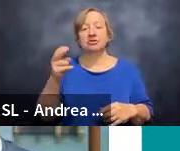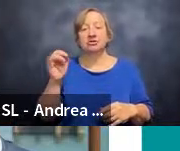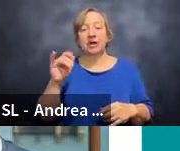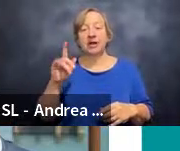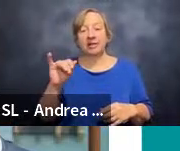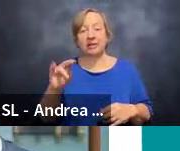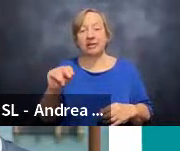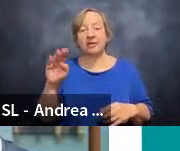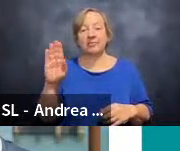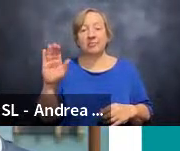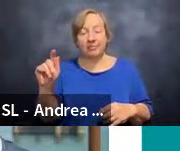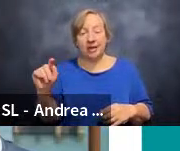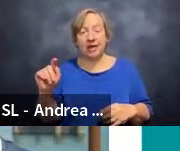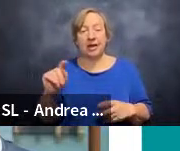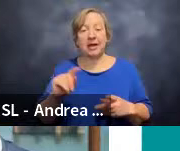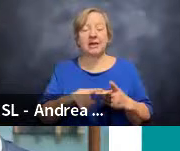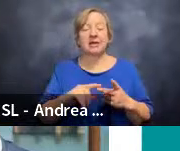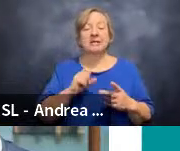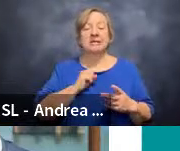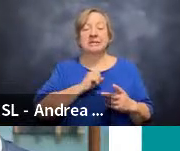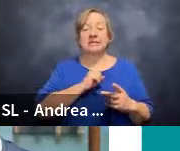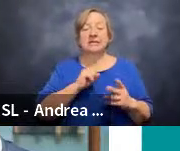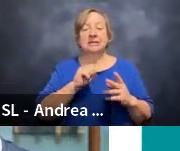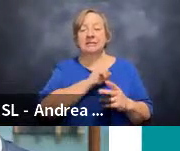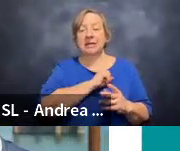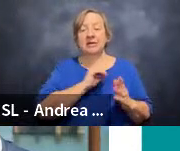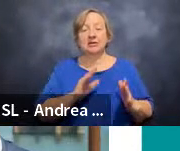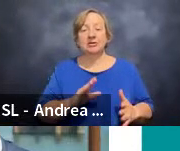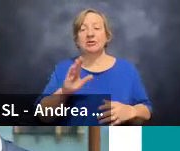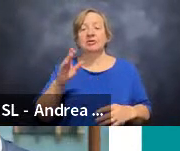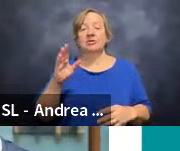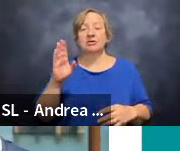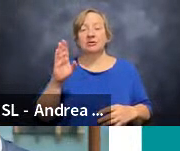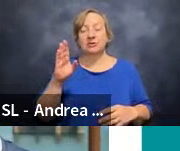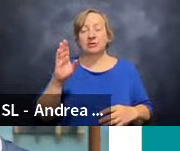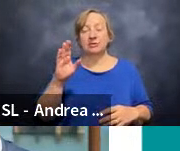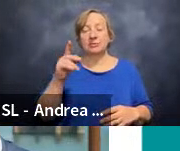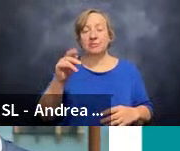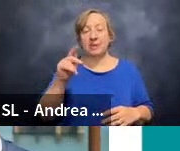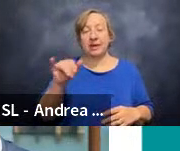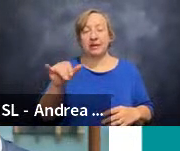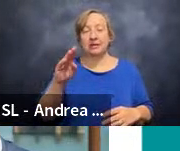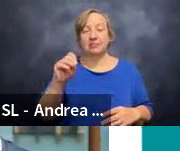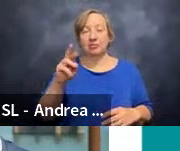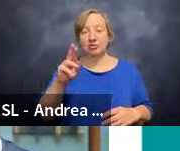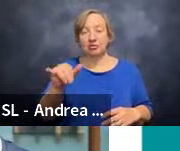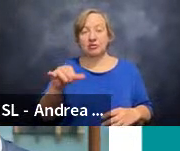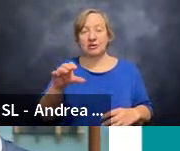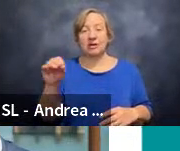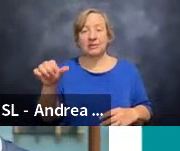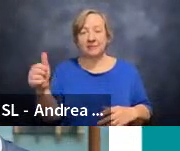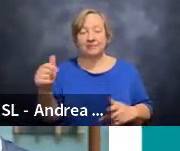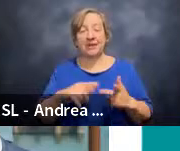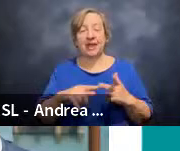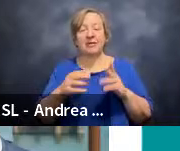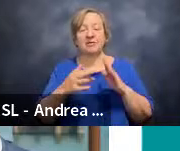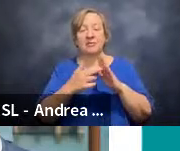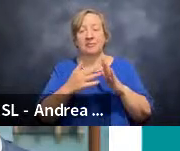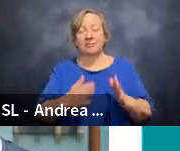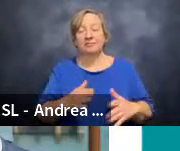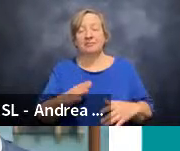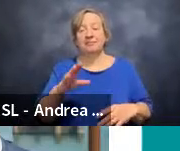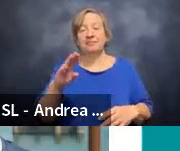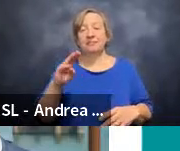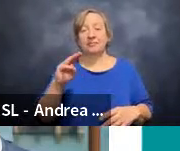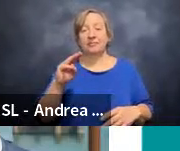Patty Murray and Maria Cantwell, as well as Congresswoman Marie Gluesenkamp-Perez. We did not